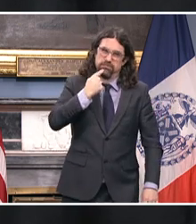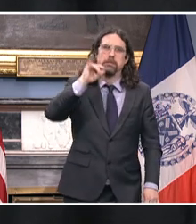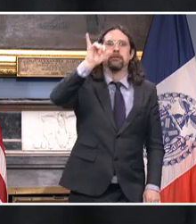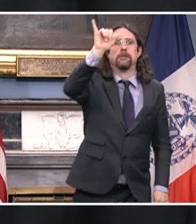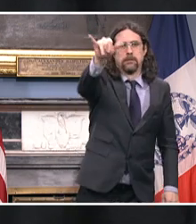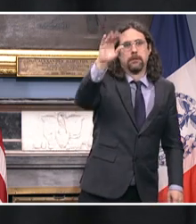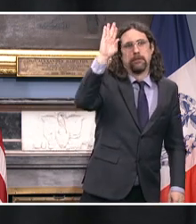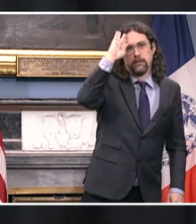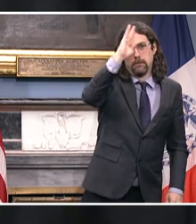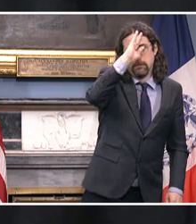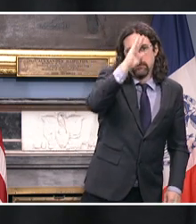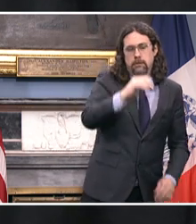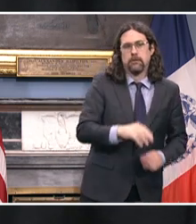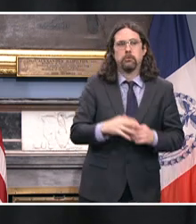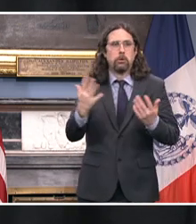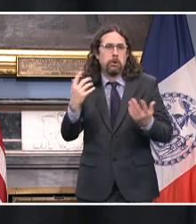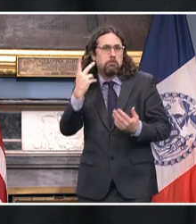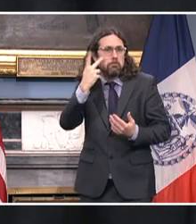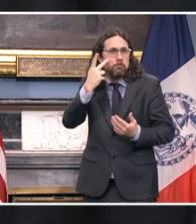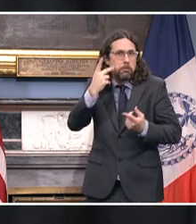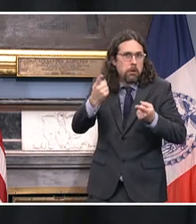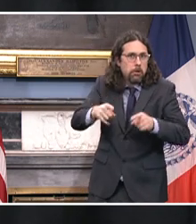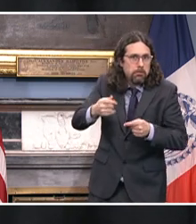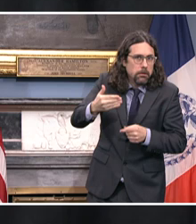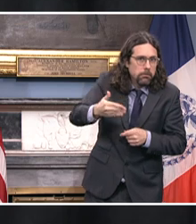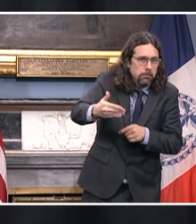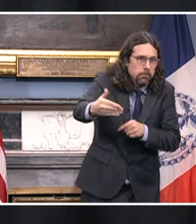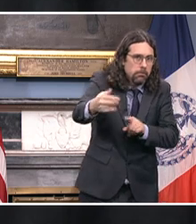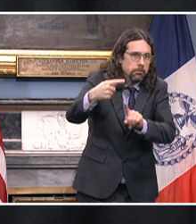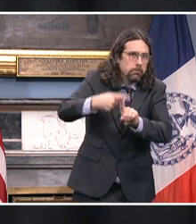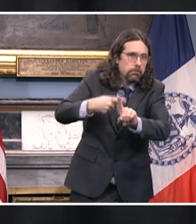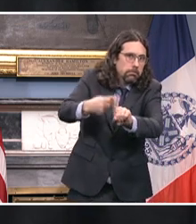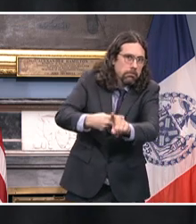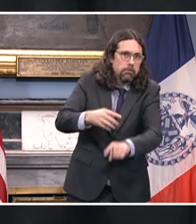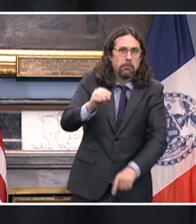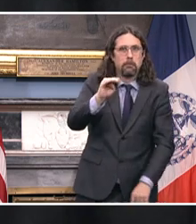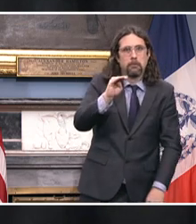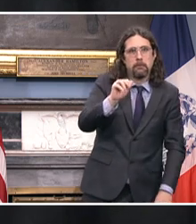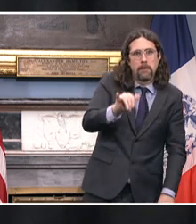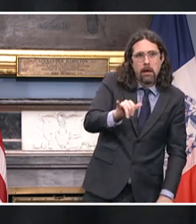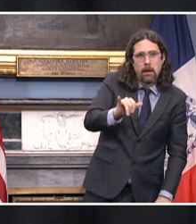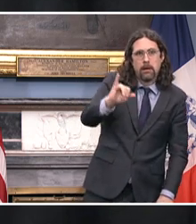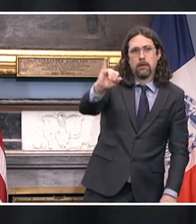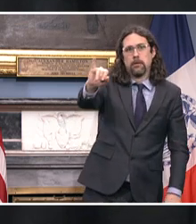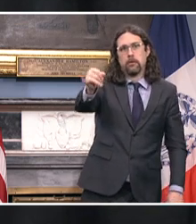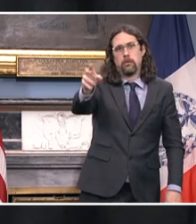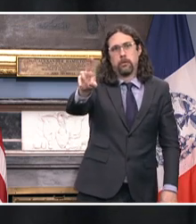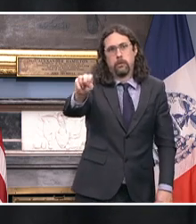now. And the federal government must step up. We must have